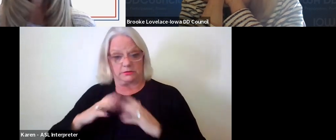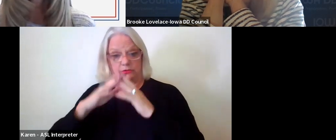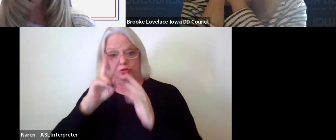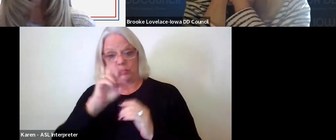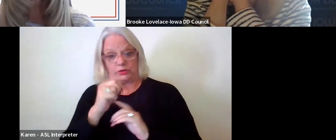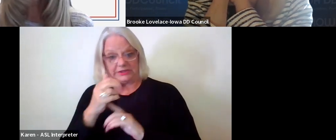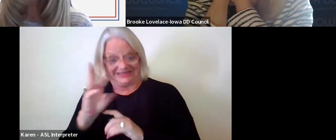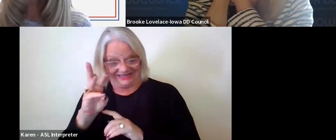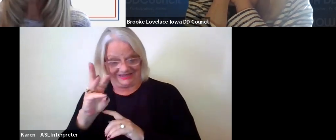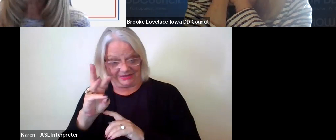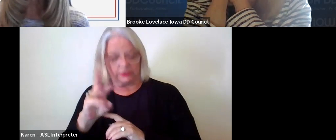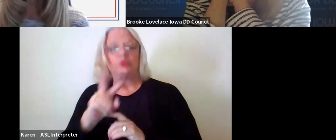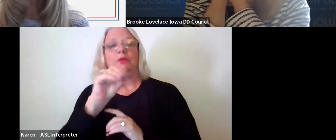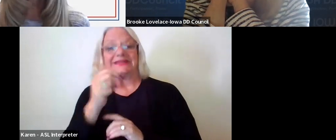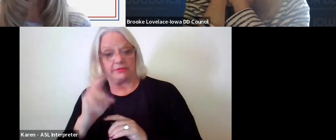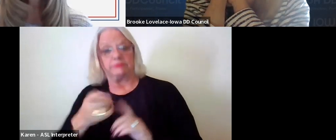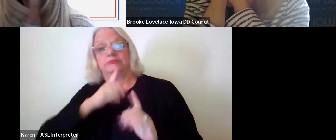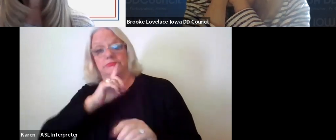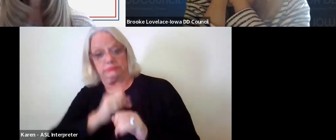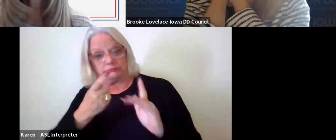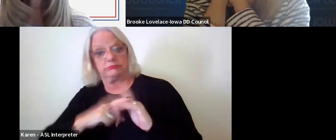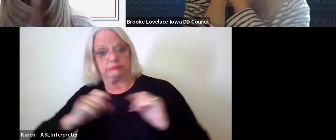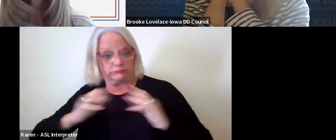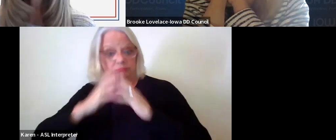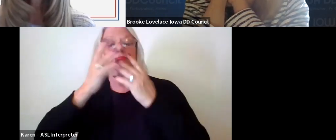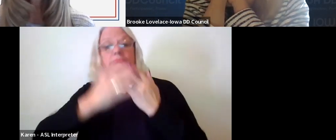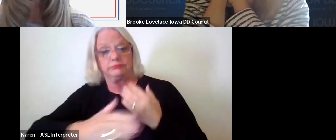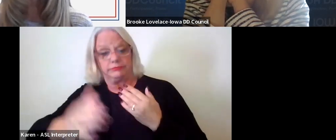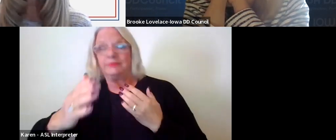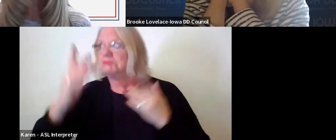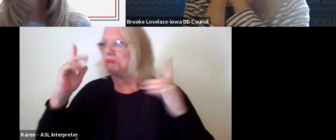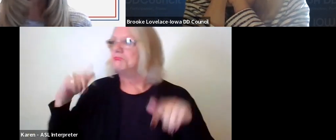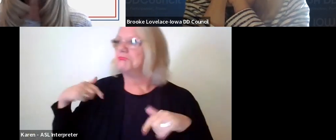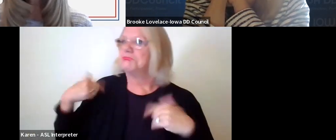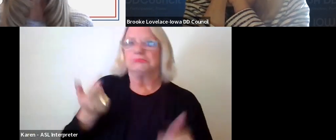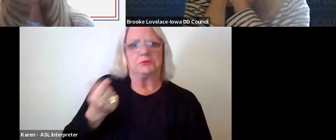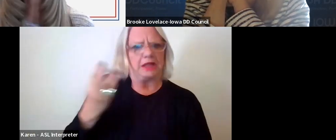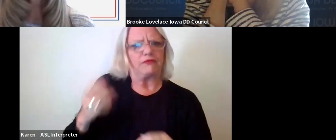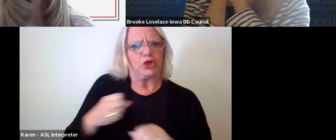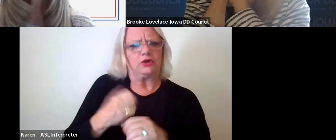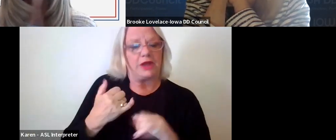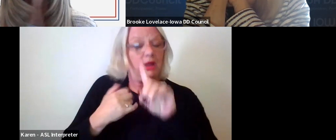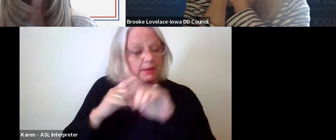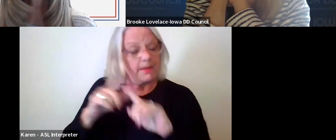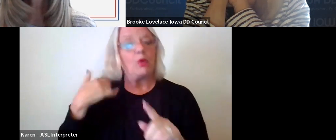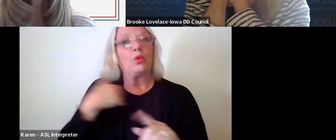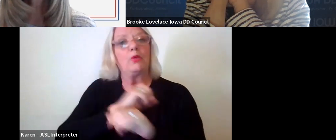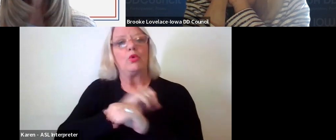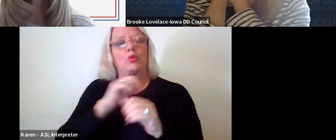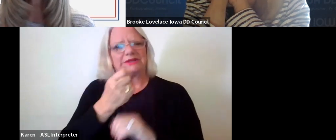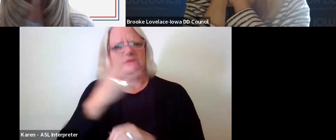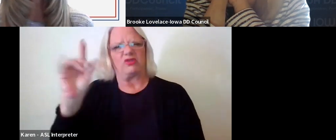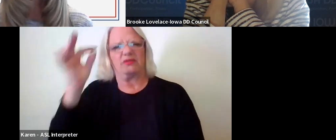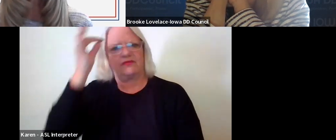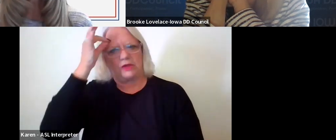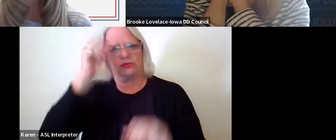2017. Even though we've got several years under our belt, we partner with a lot of these federal organizations, but